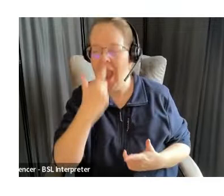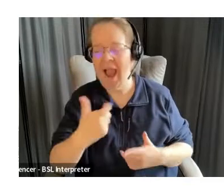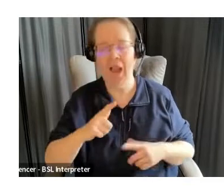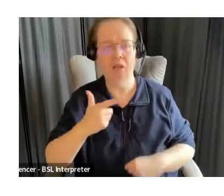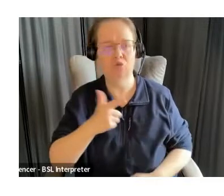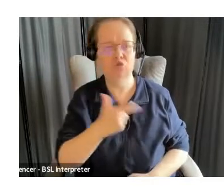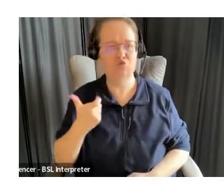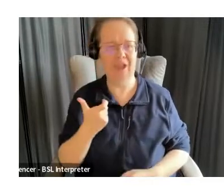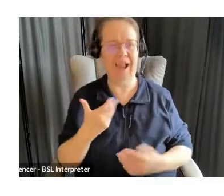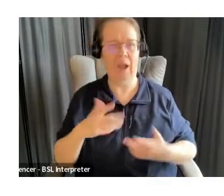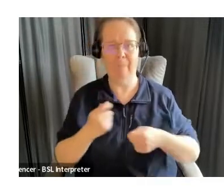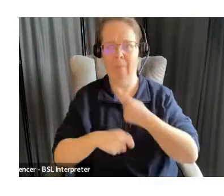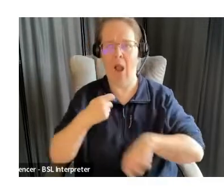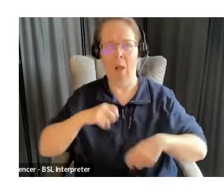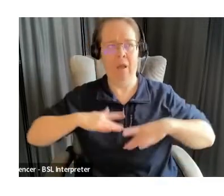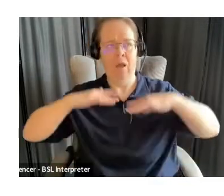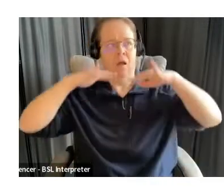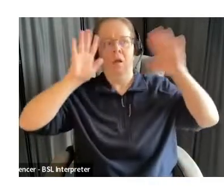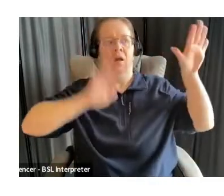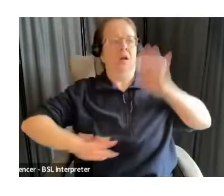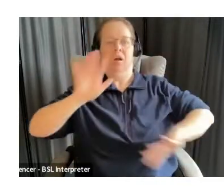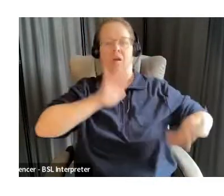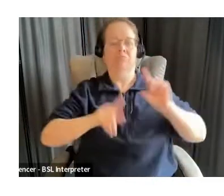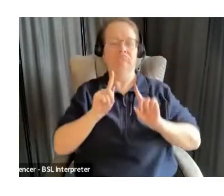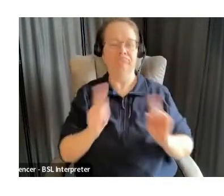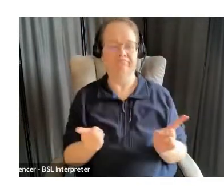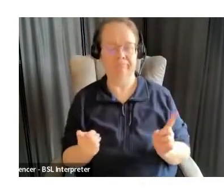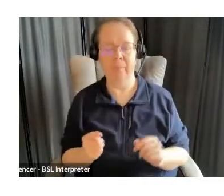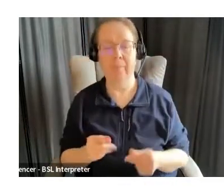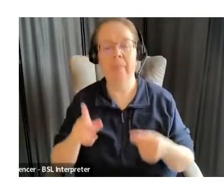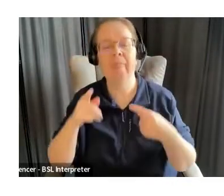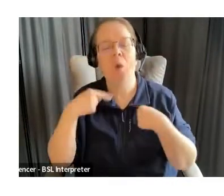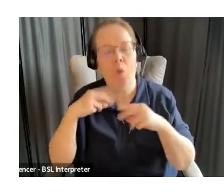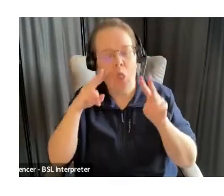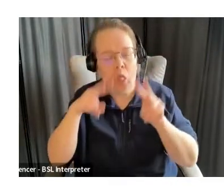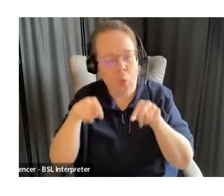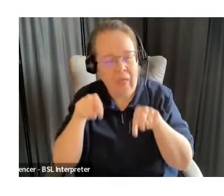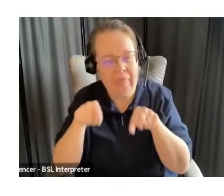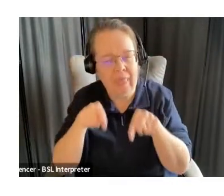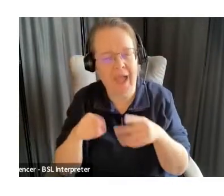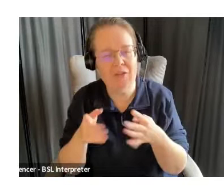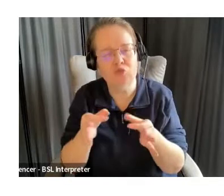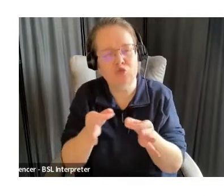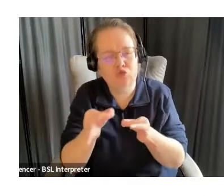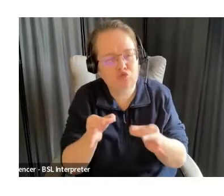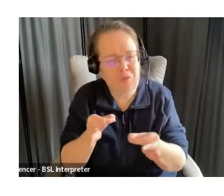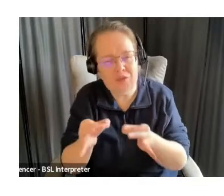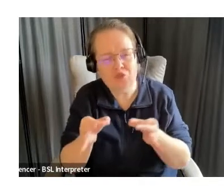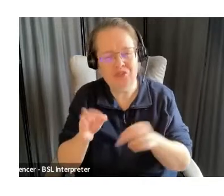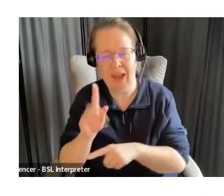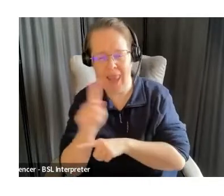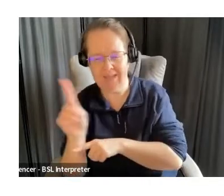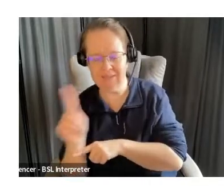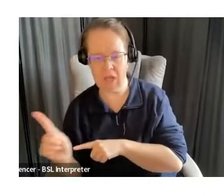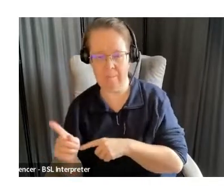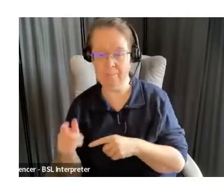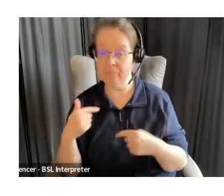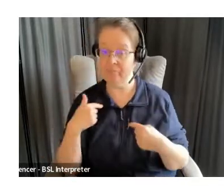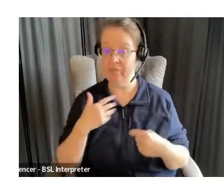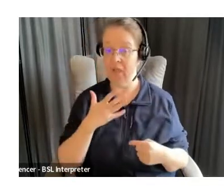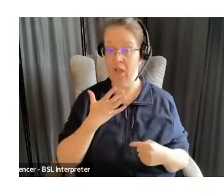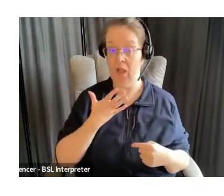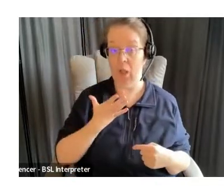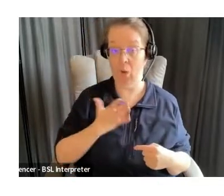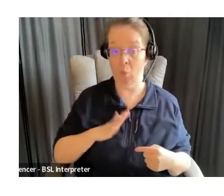incredibly overwhelming. But we'll look at this, we'll look at some strategies later on. And what I'd like you to do is